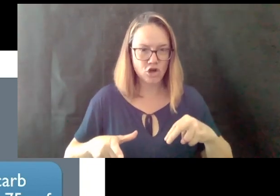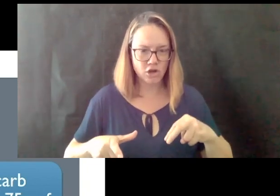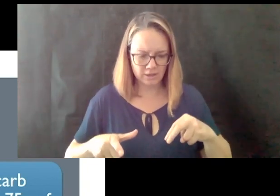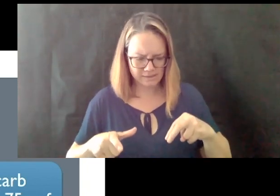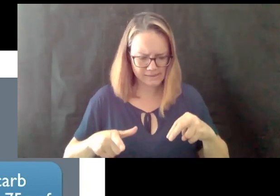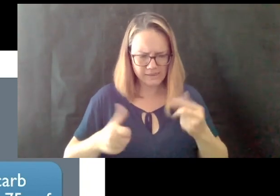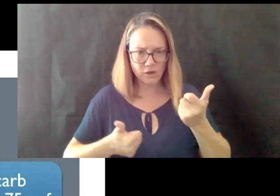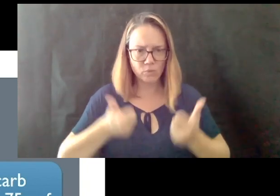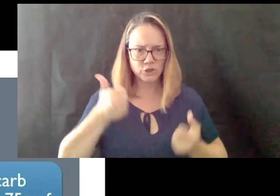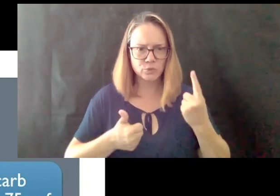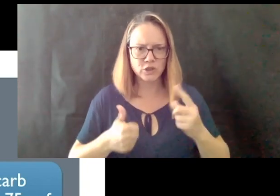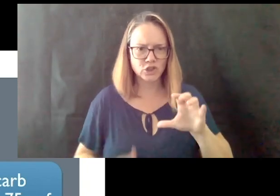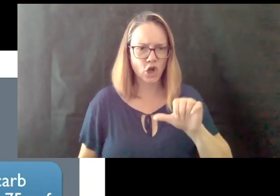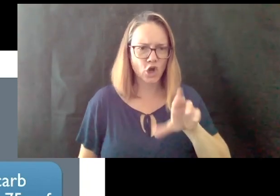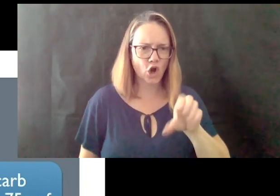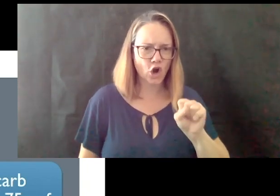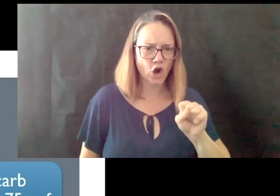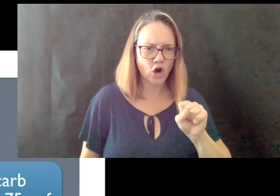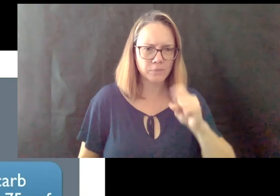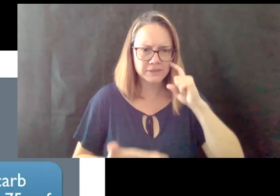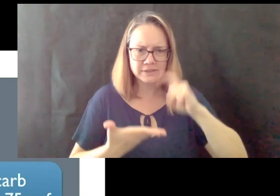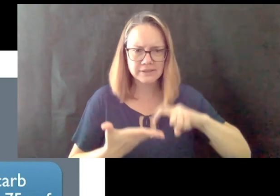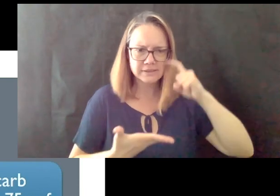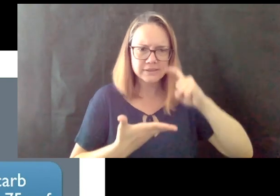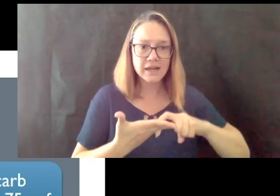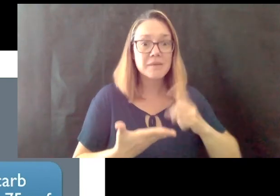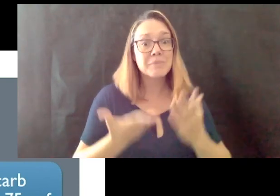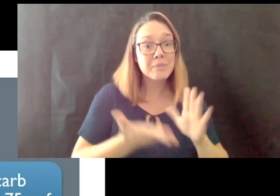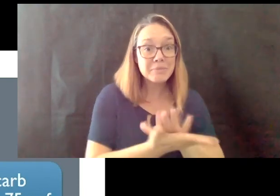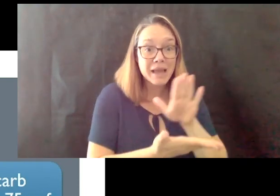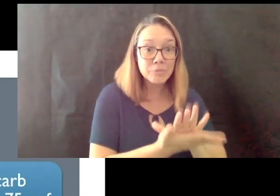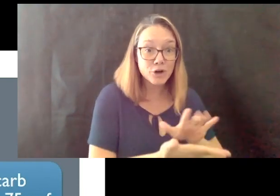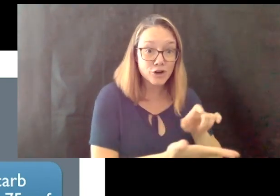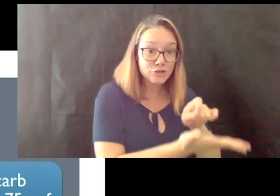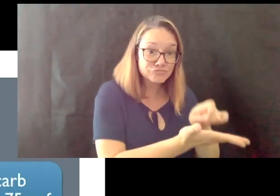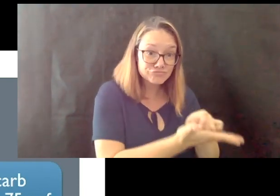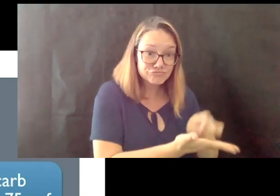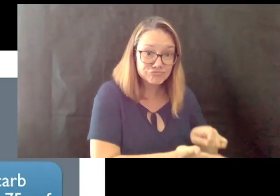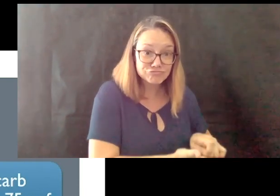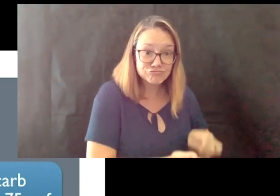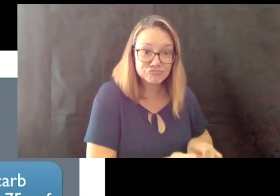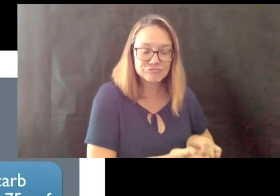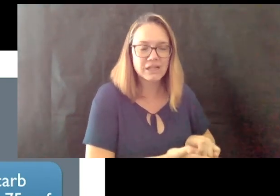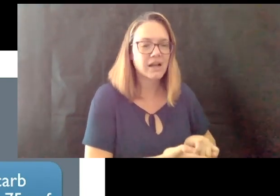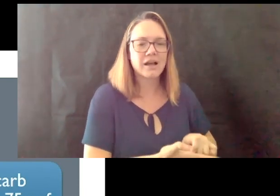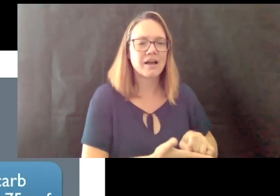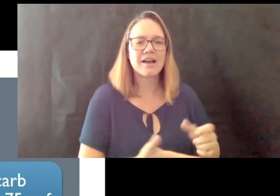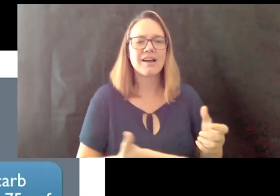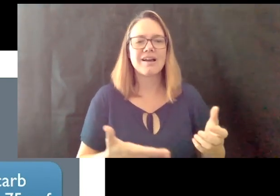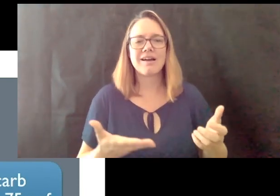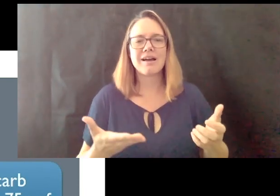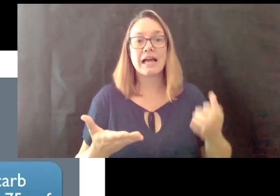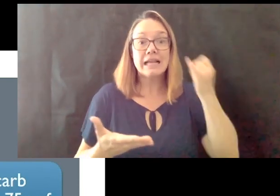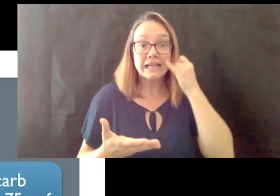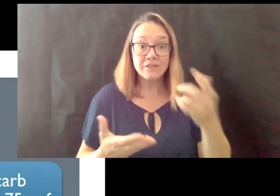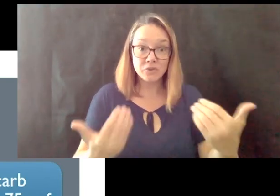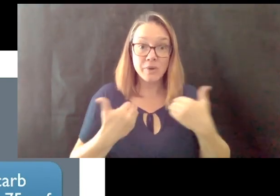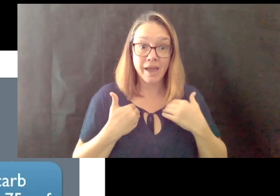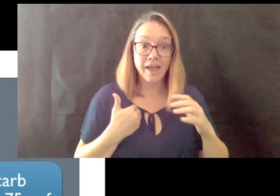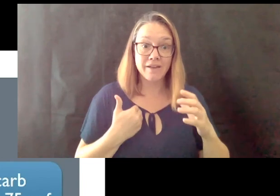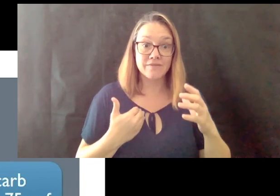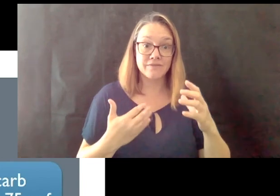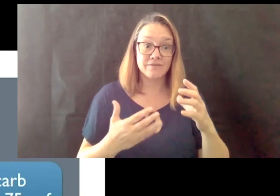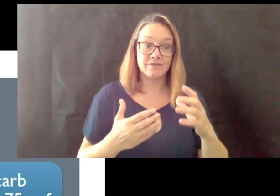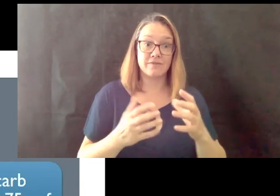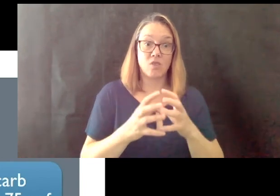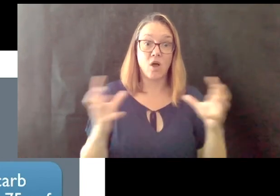try and see if you can identify all the carb sources in your meal. You might have to have a sheet of paper to do so. Not only,